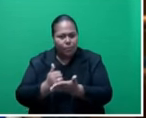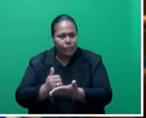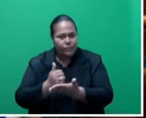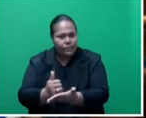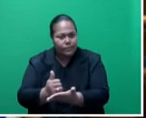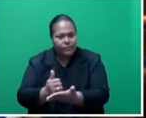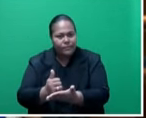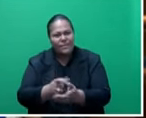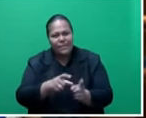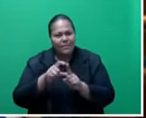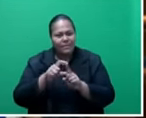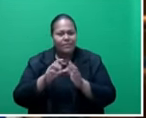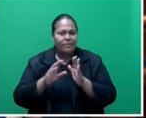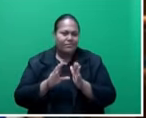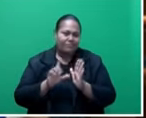these difficult times. Thank you.